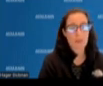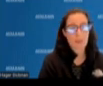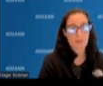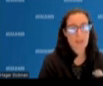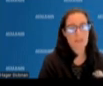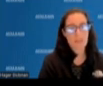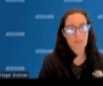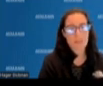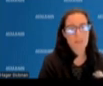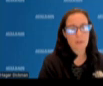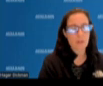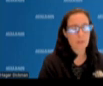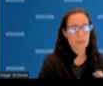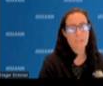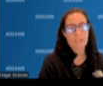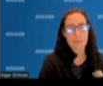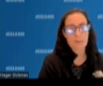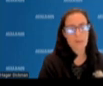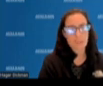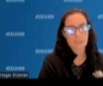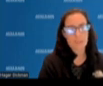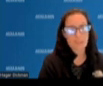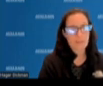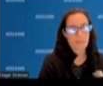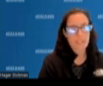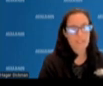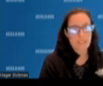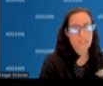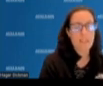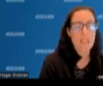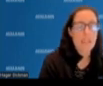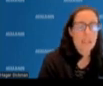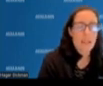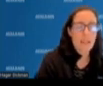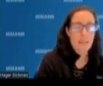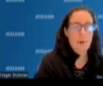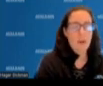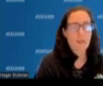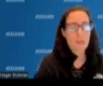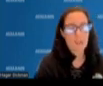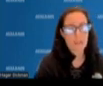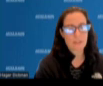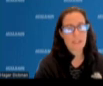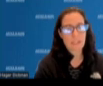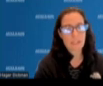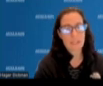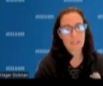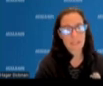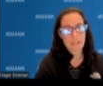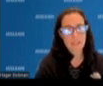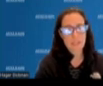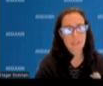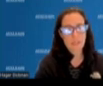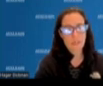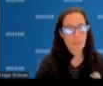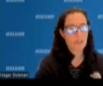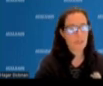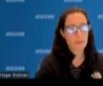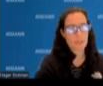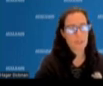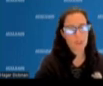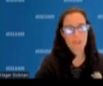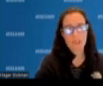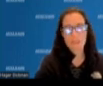Why are they important? Why is it important for older adults and people with disabilities to receive all of these services in